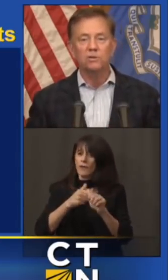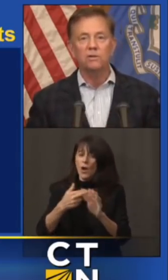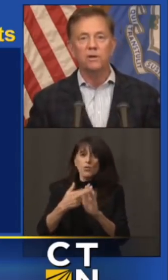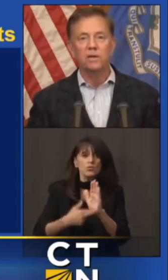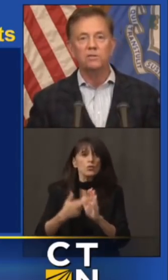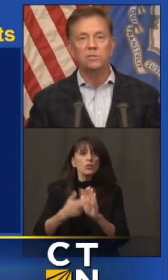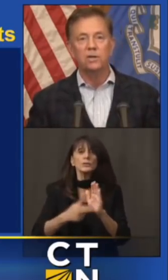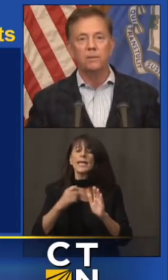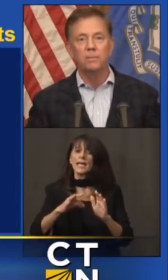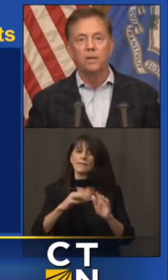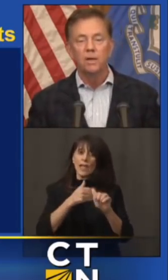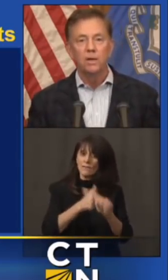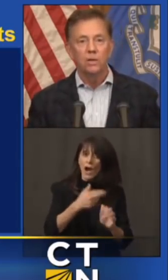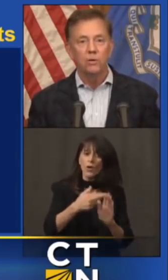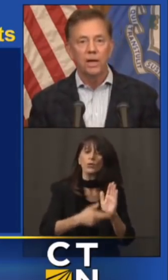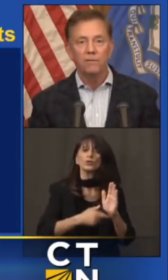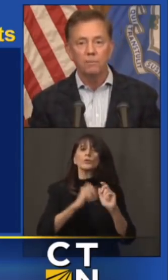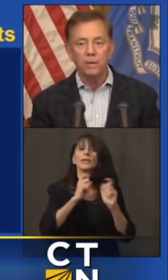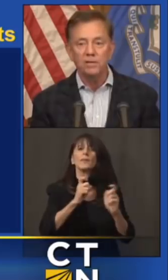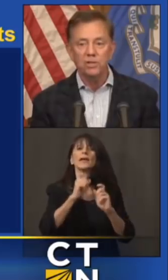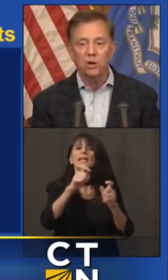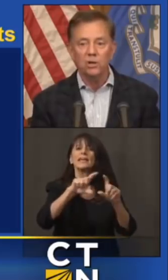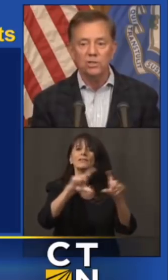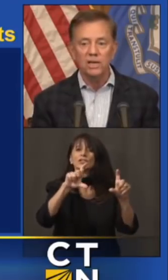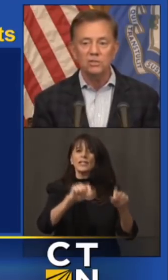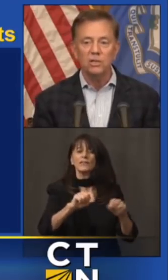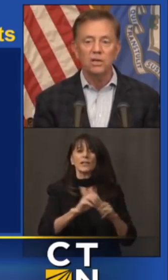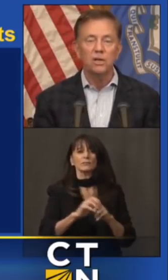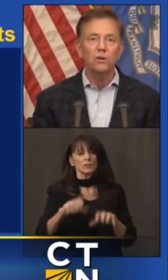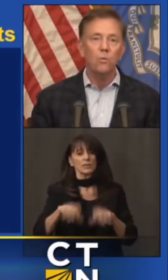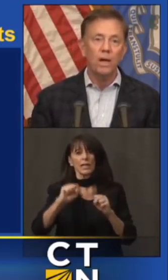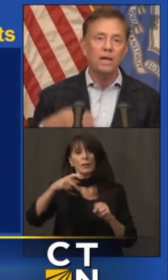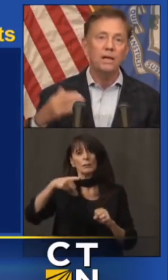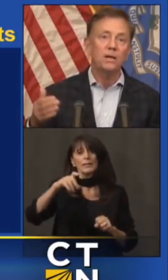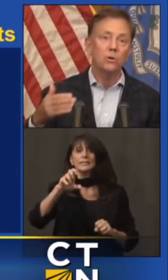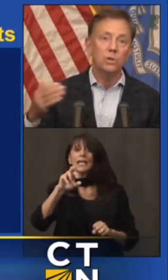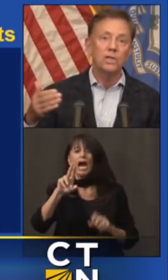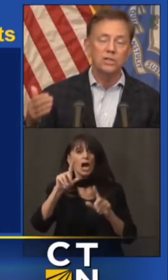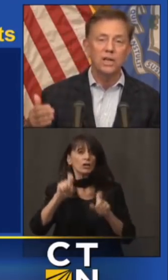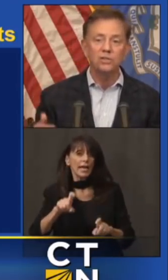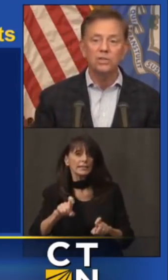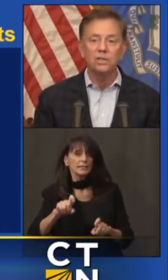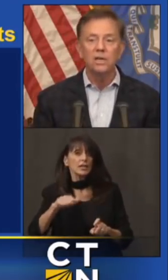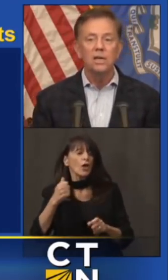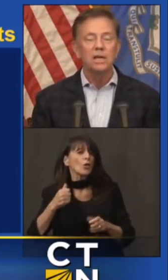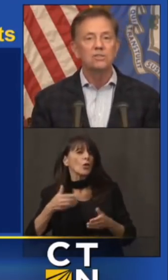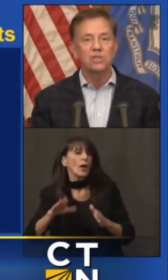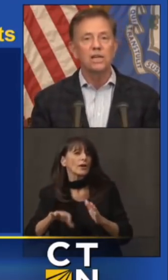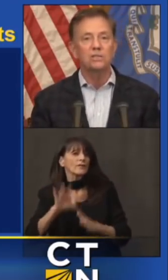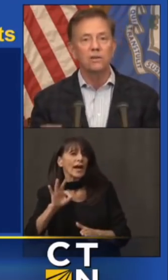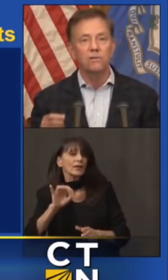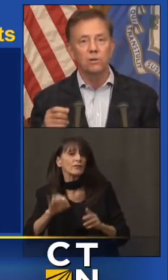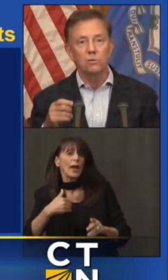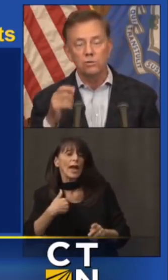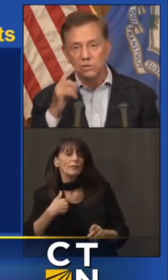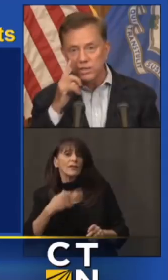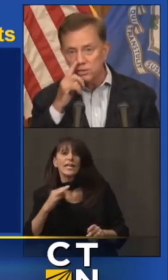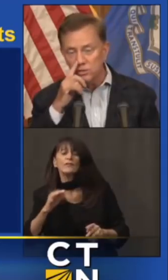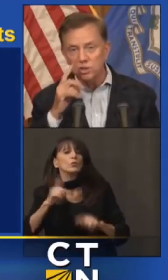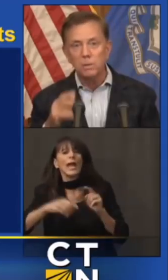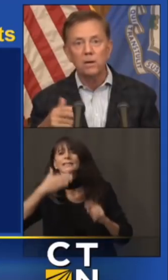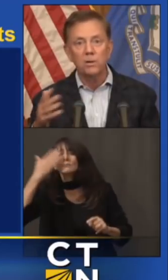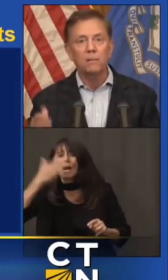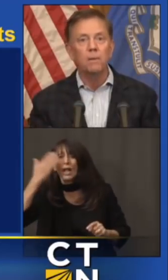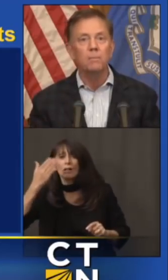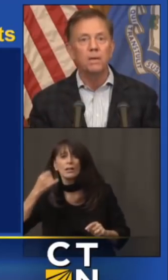gift certificates. You can have a PCR test. And another way early detection is scent. If you lose your sense